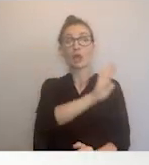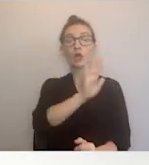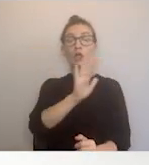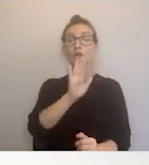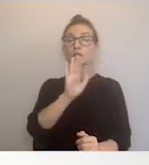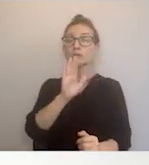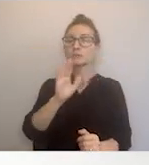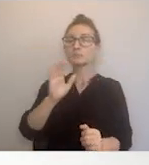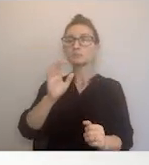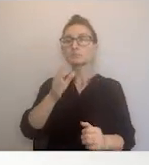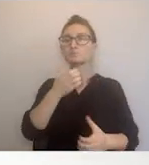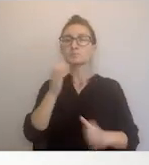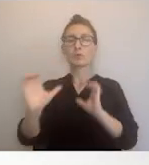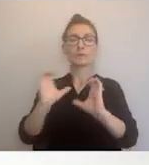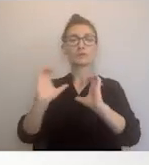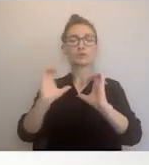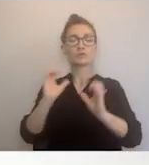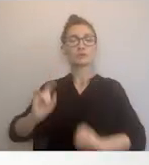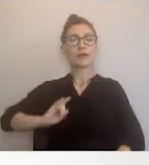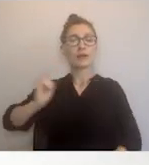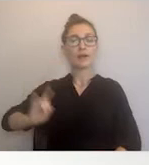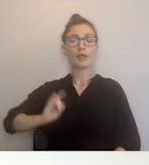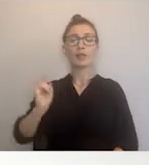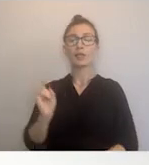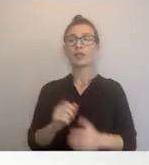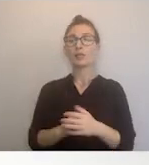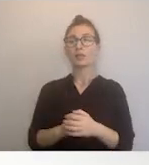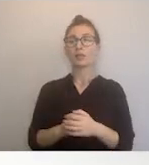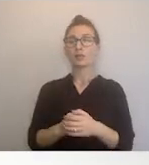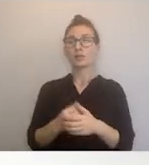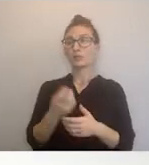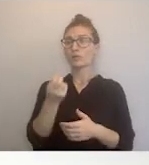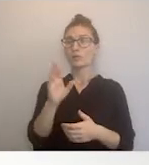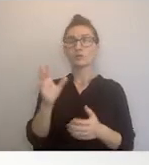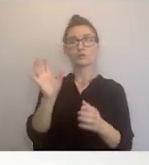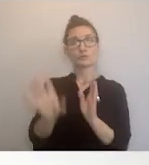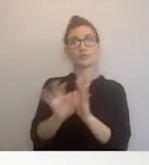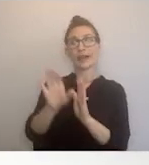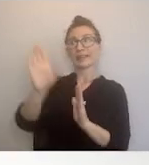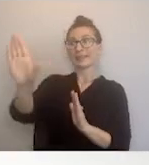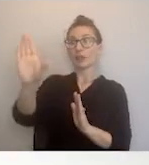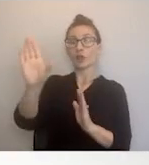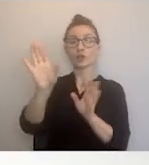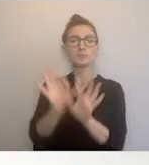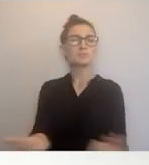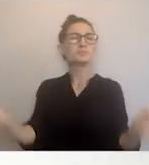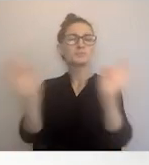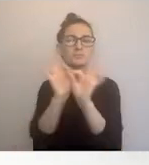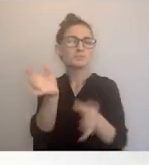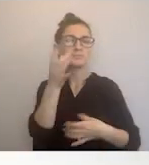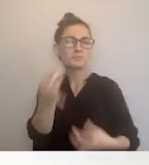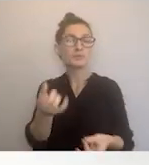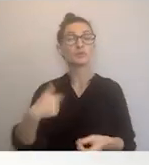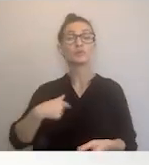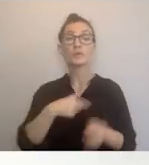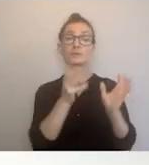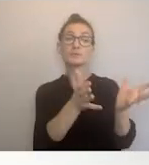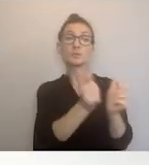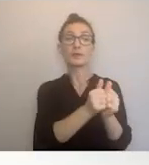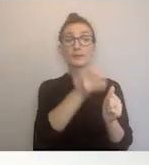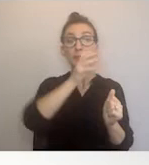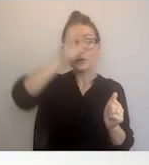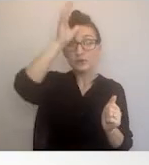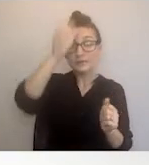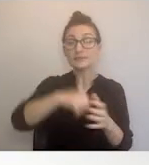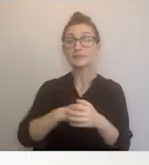style is, what their care partner might think is important for them. So sometimes students don't say what's important, or maybe they're shy, especially in a one-on-one interview. So